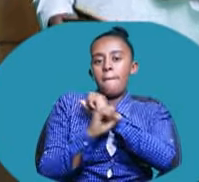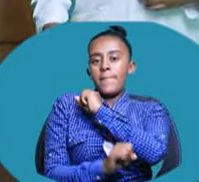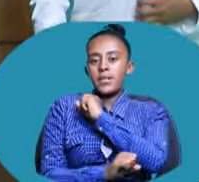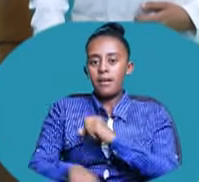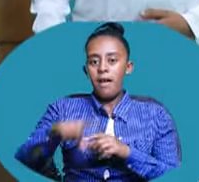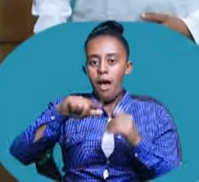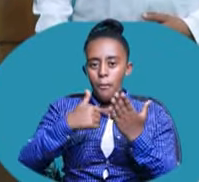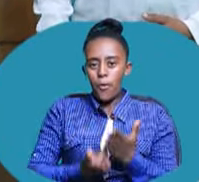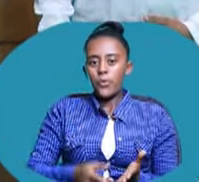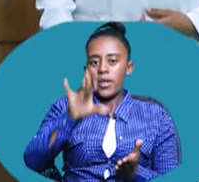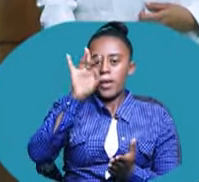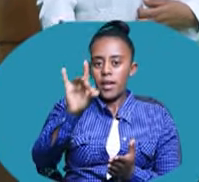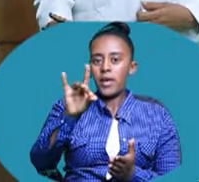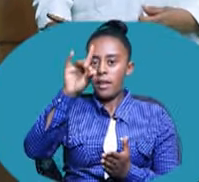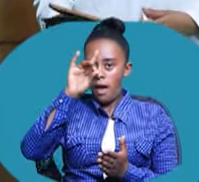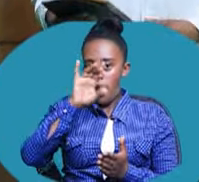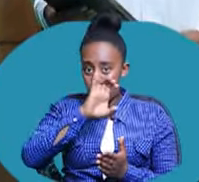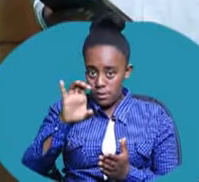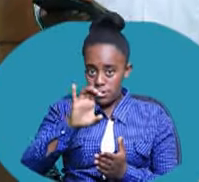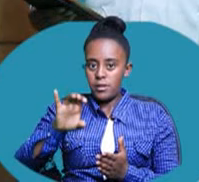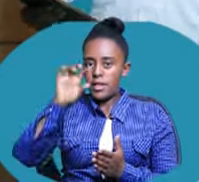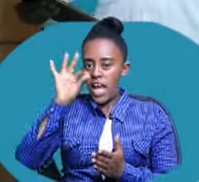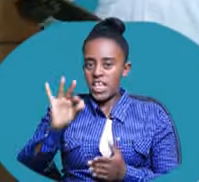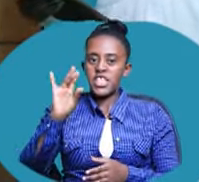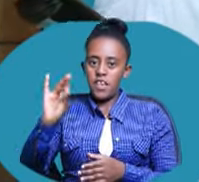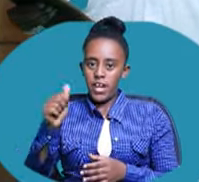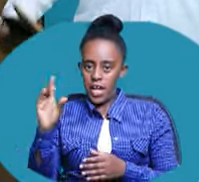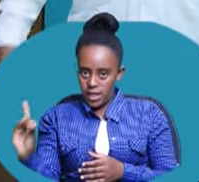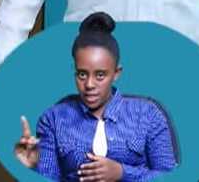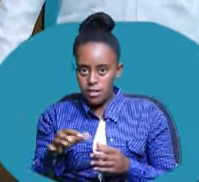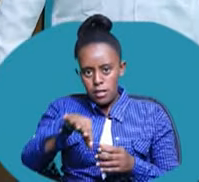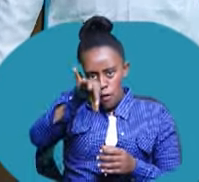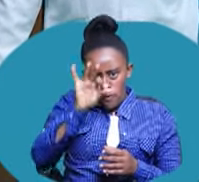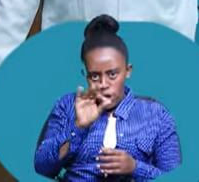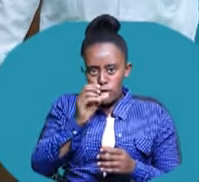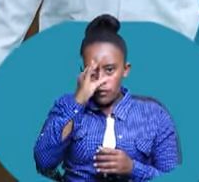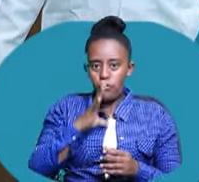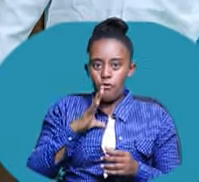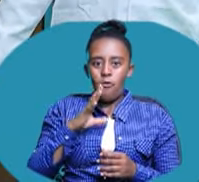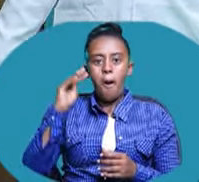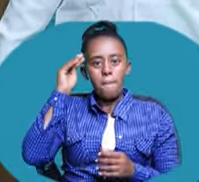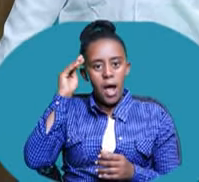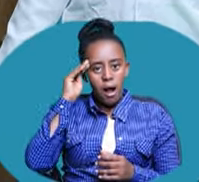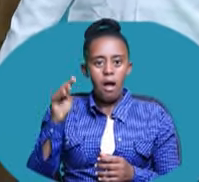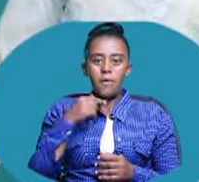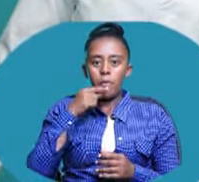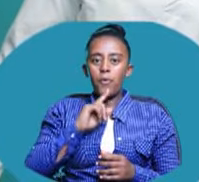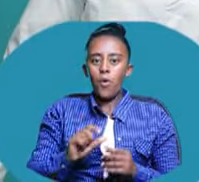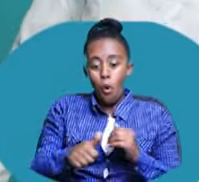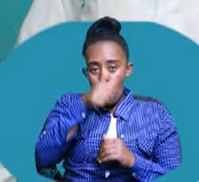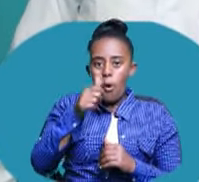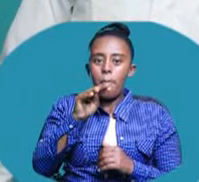about 897 AD. The founder of this was Makhazumite clan. The origin